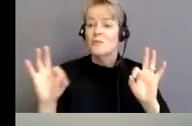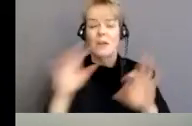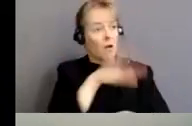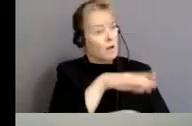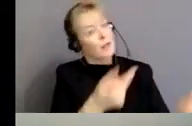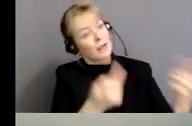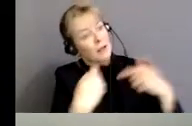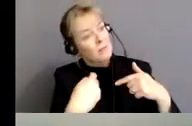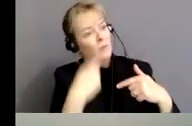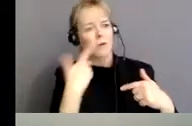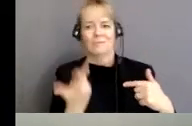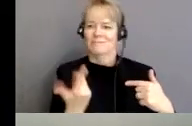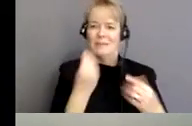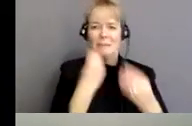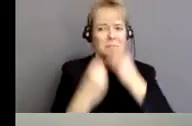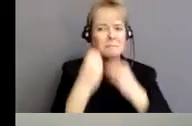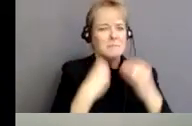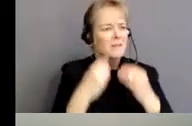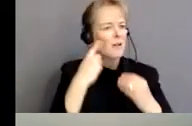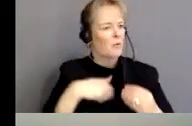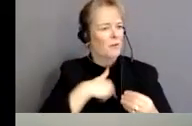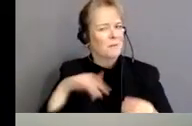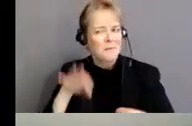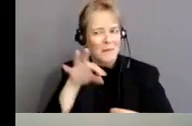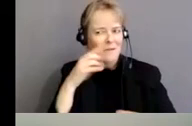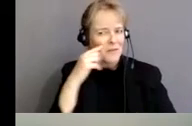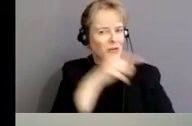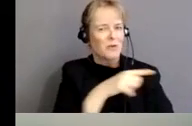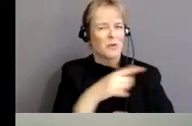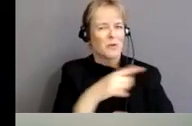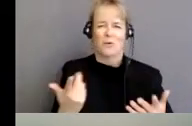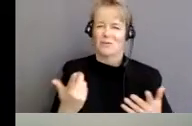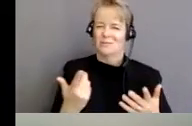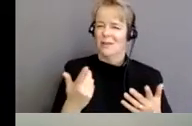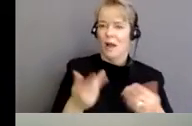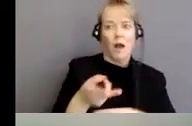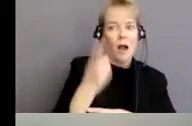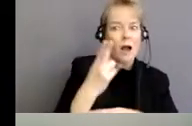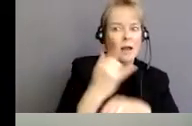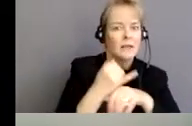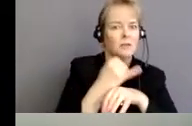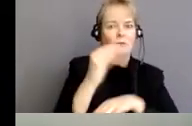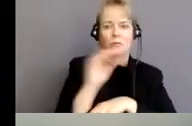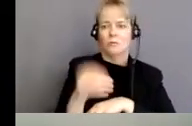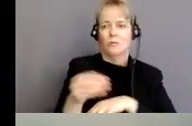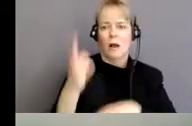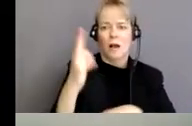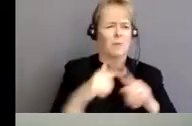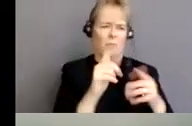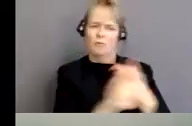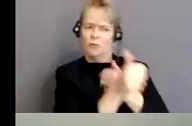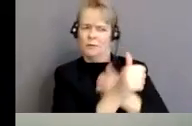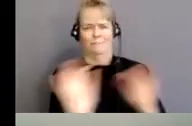us, promises of high or guaranteed returns with little to no risk. Very little is guaranteed in life, and very